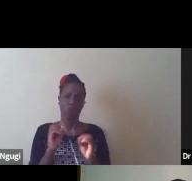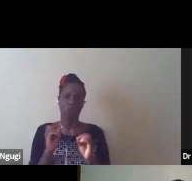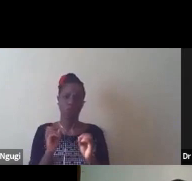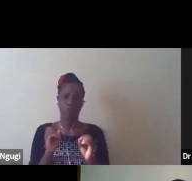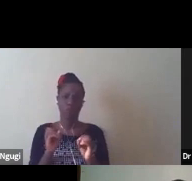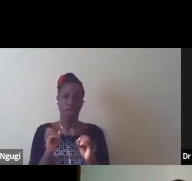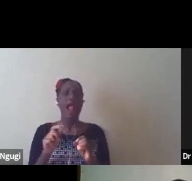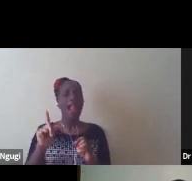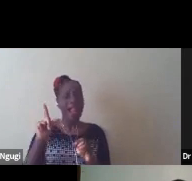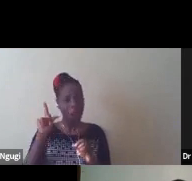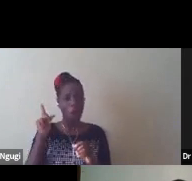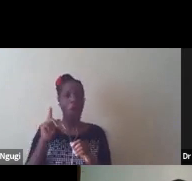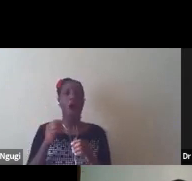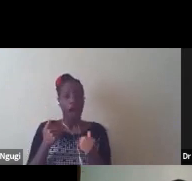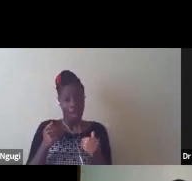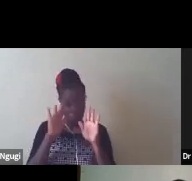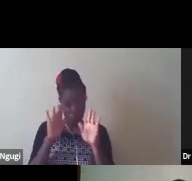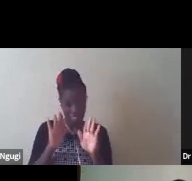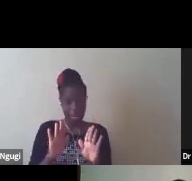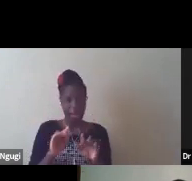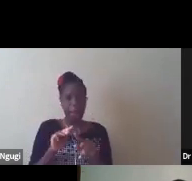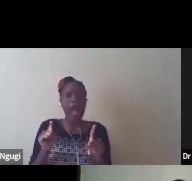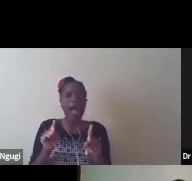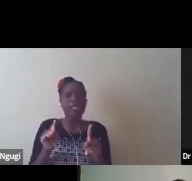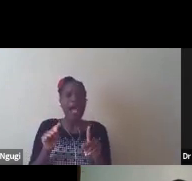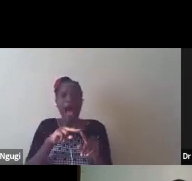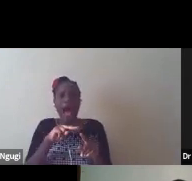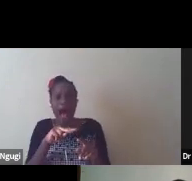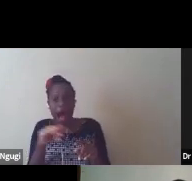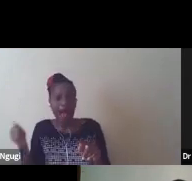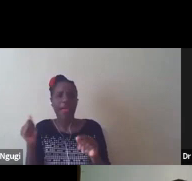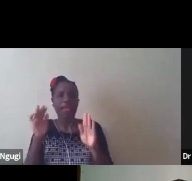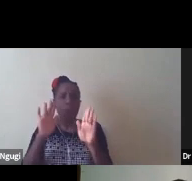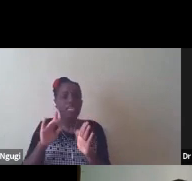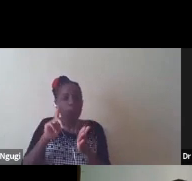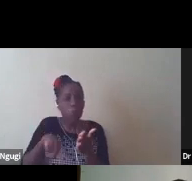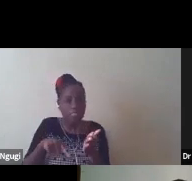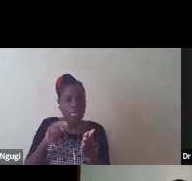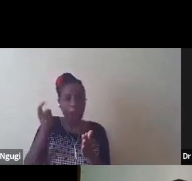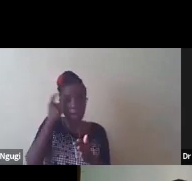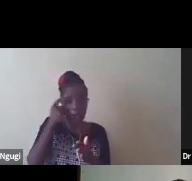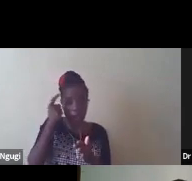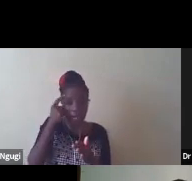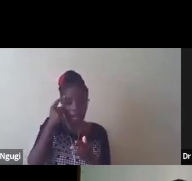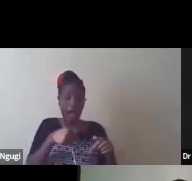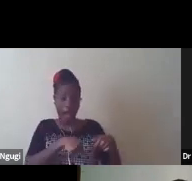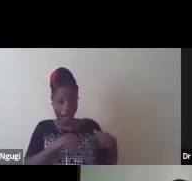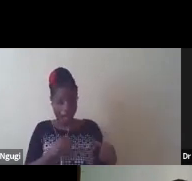know, are fulfilled. The key thing is about their mind, their heart, and their